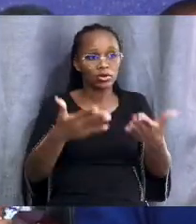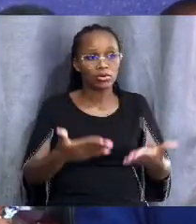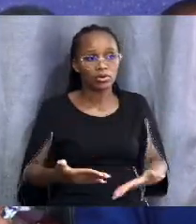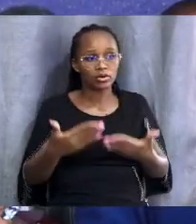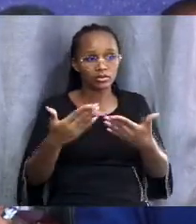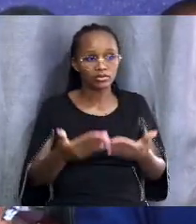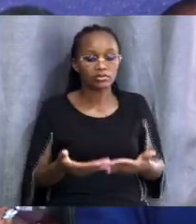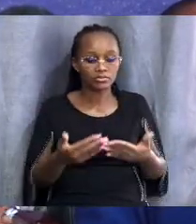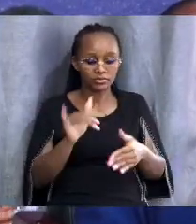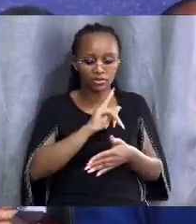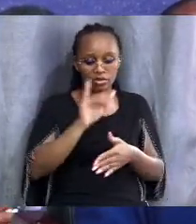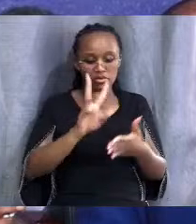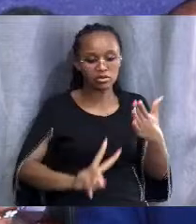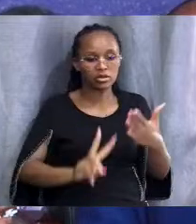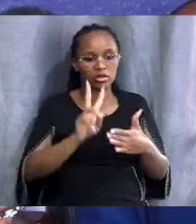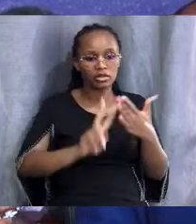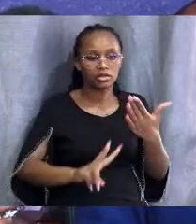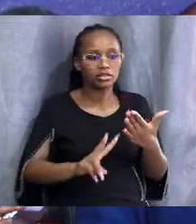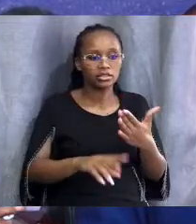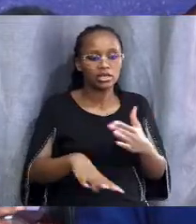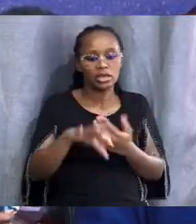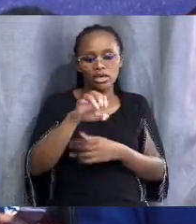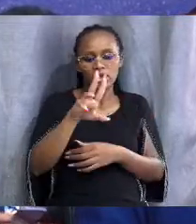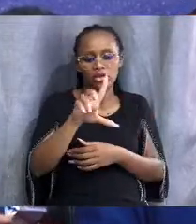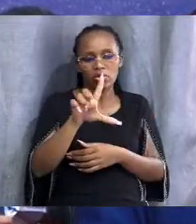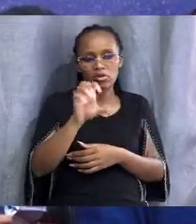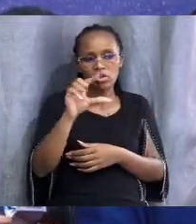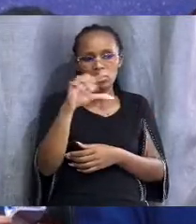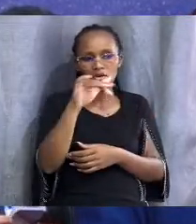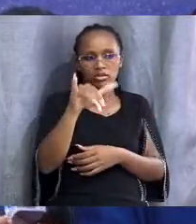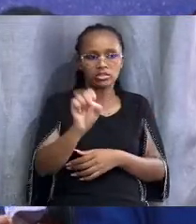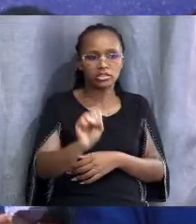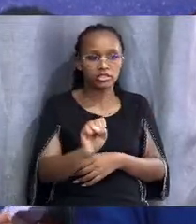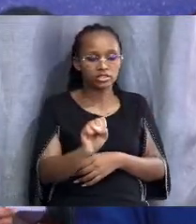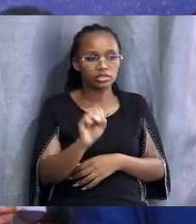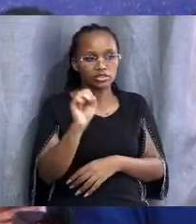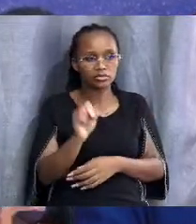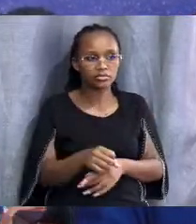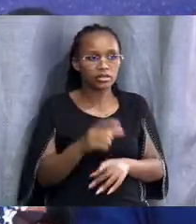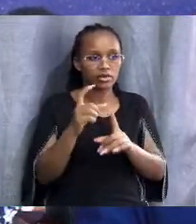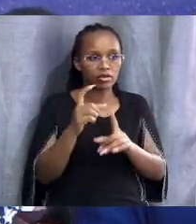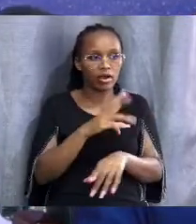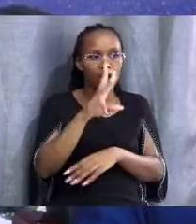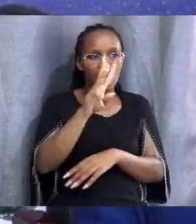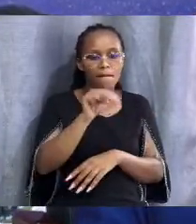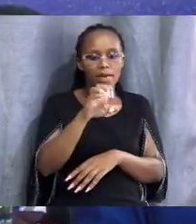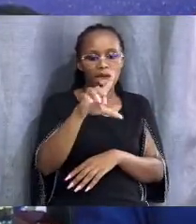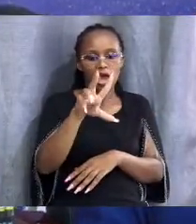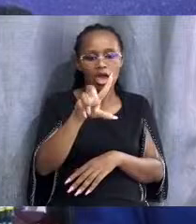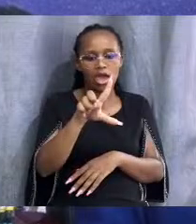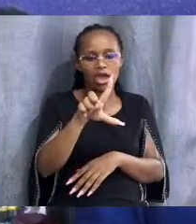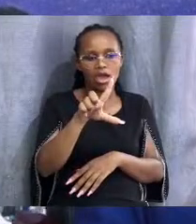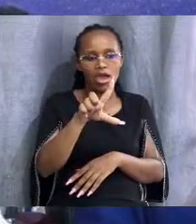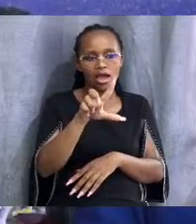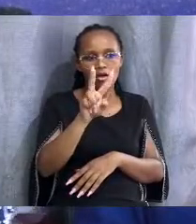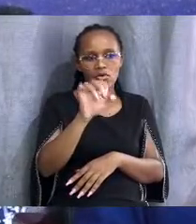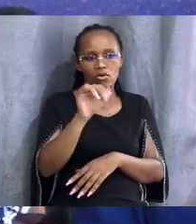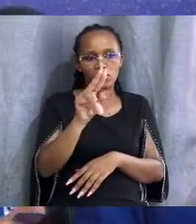welcome those who are reading the eulogies for Master Melvin Kiarie.